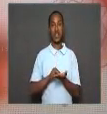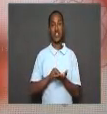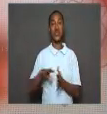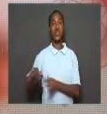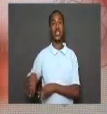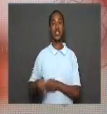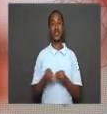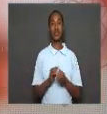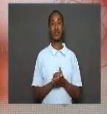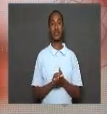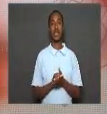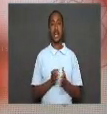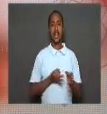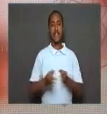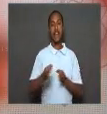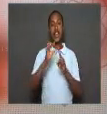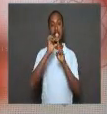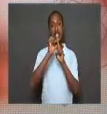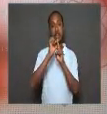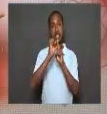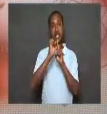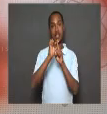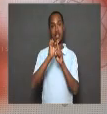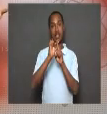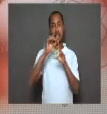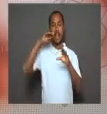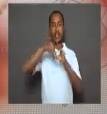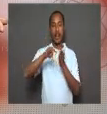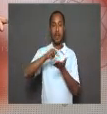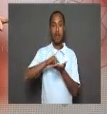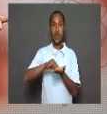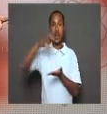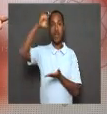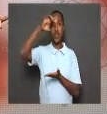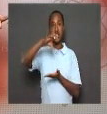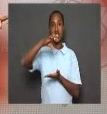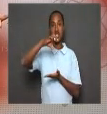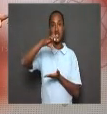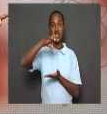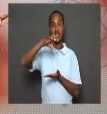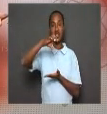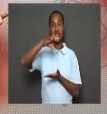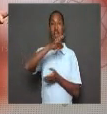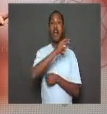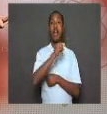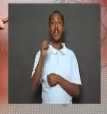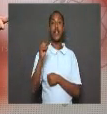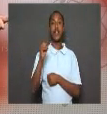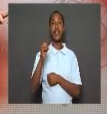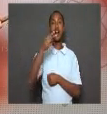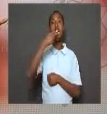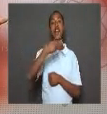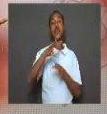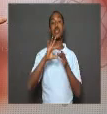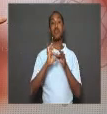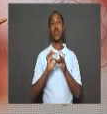Students, define the terms intermolecular forces and